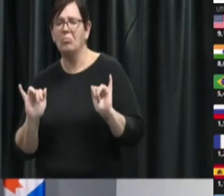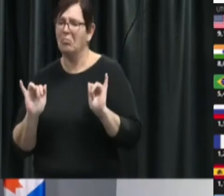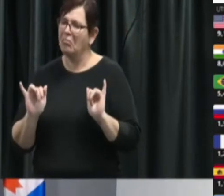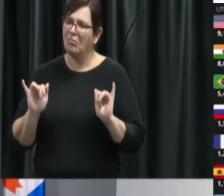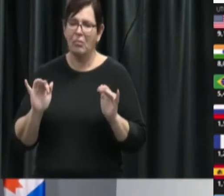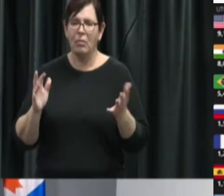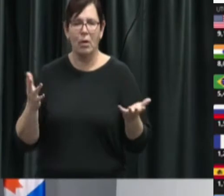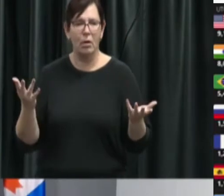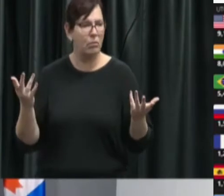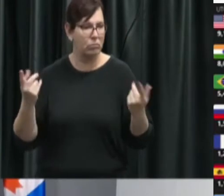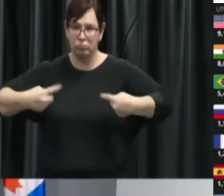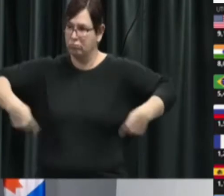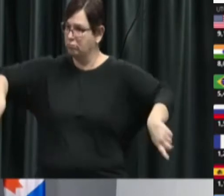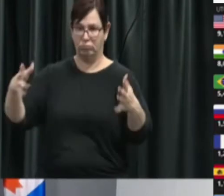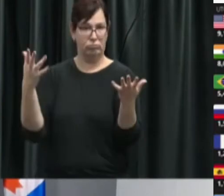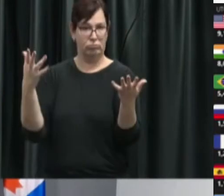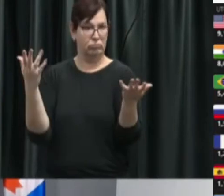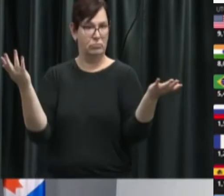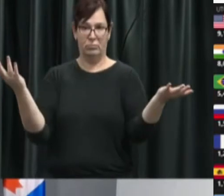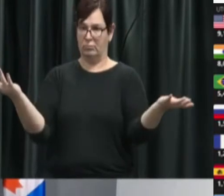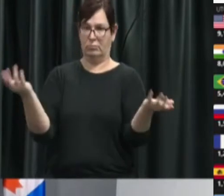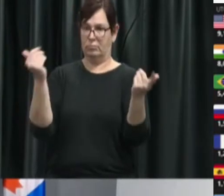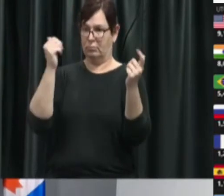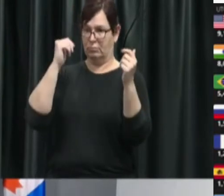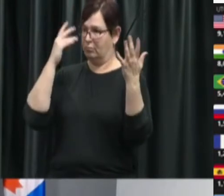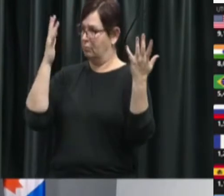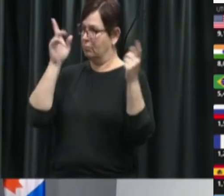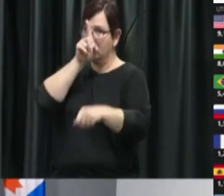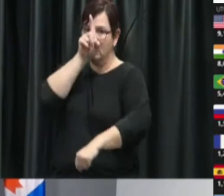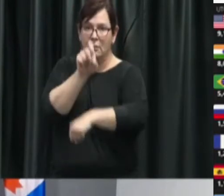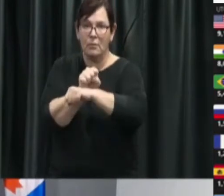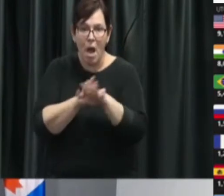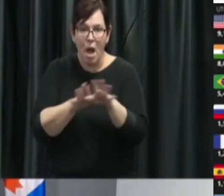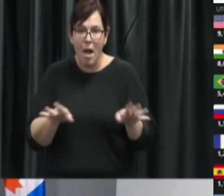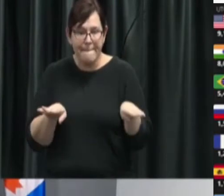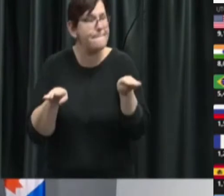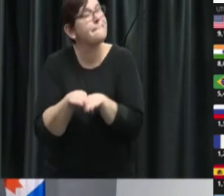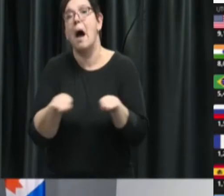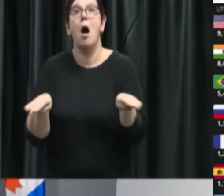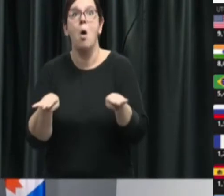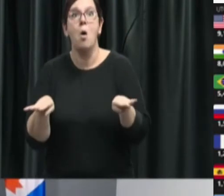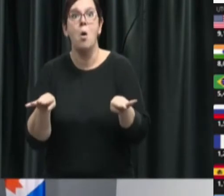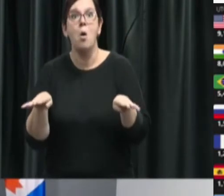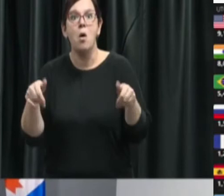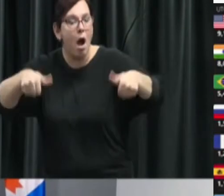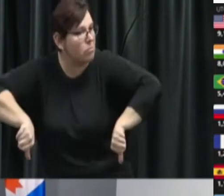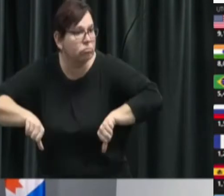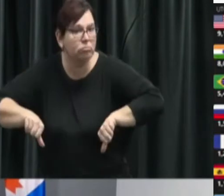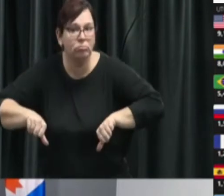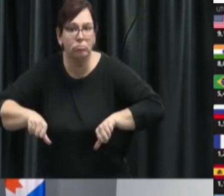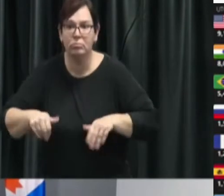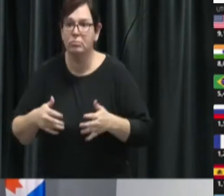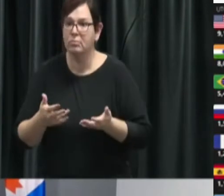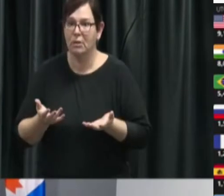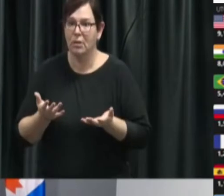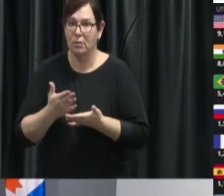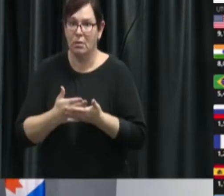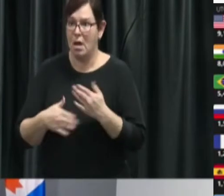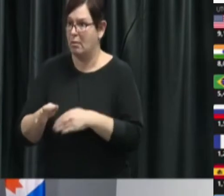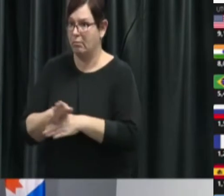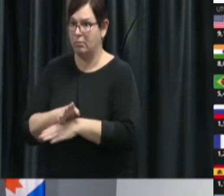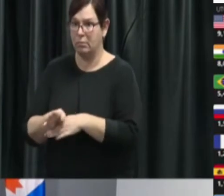our lifetime, I don't think, is a complete cessation of business, which they went through for a period of time in some cases. In other cases, they've had several of those complete